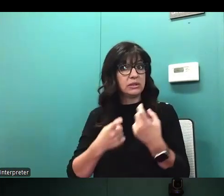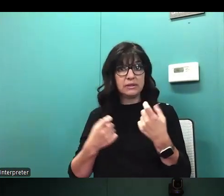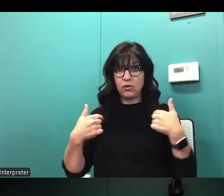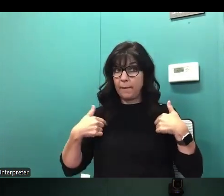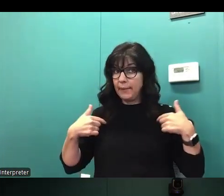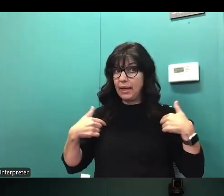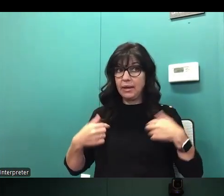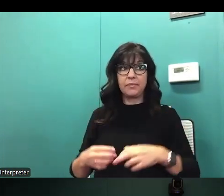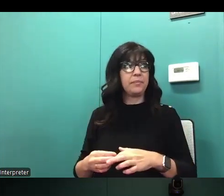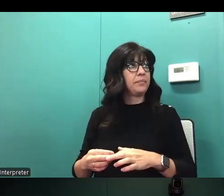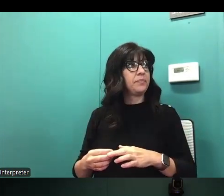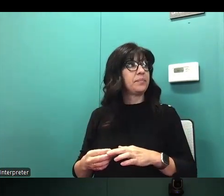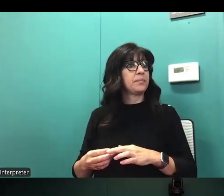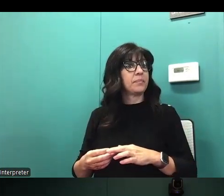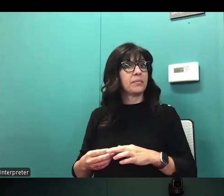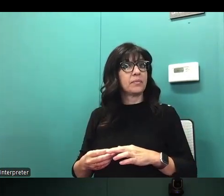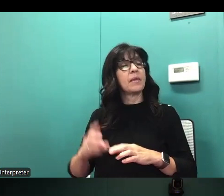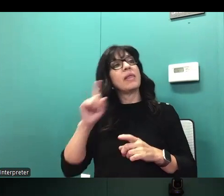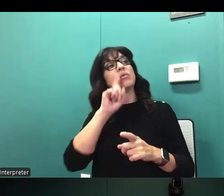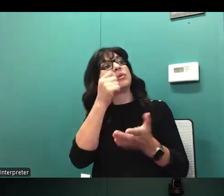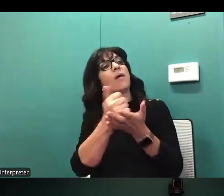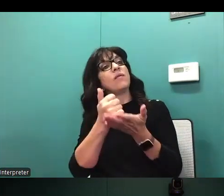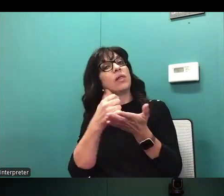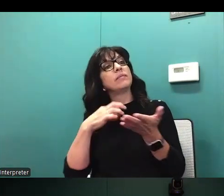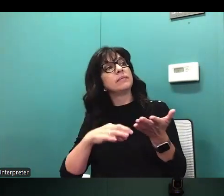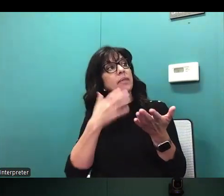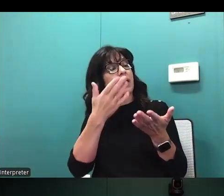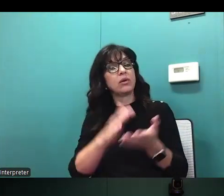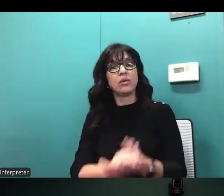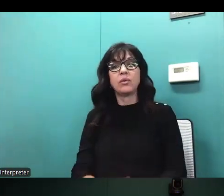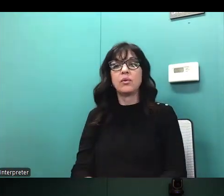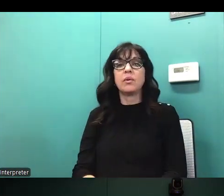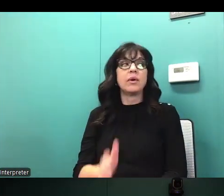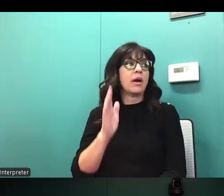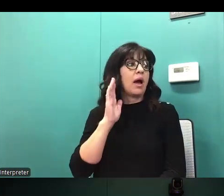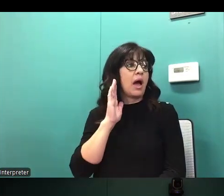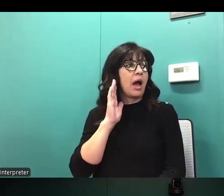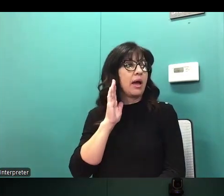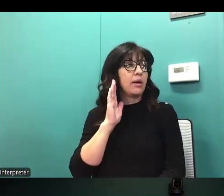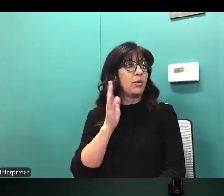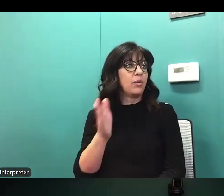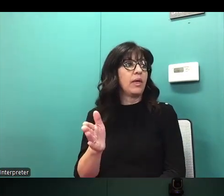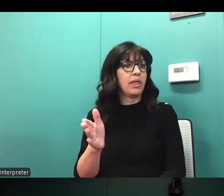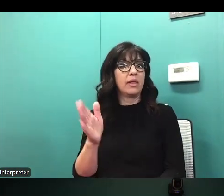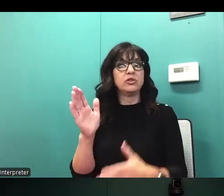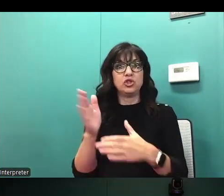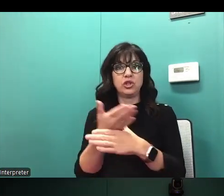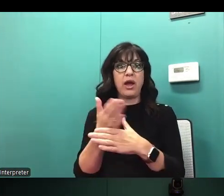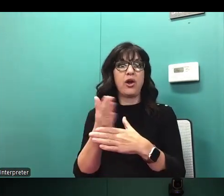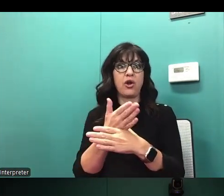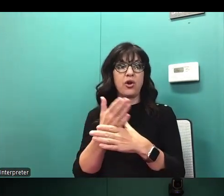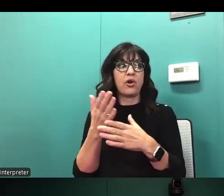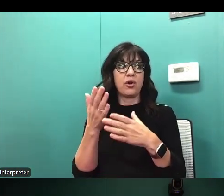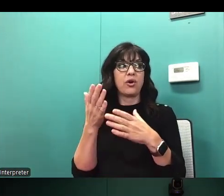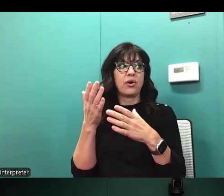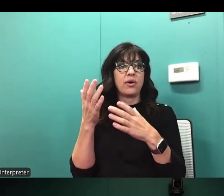me? That was really helpful. Thank you. I will make sure that you guys have access to